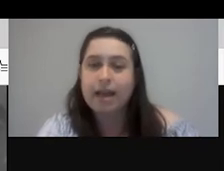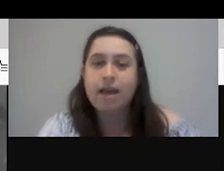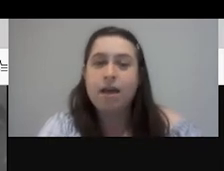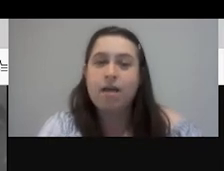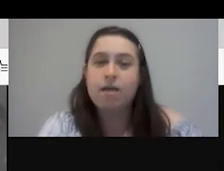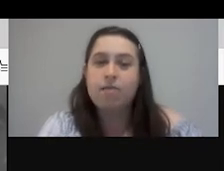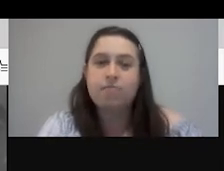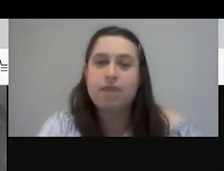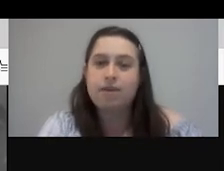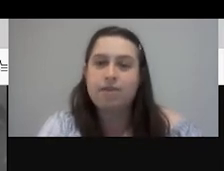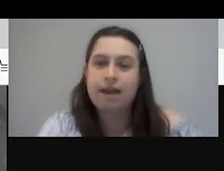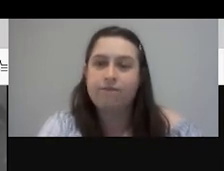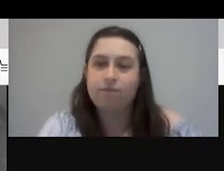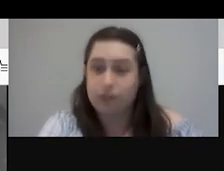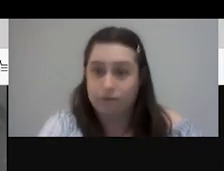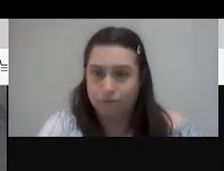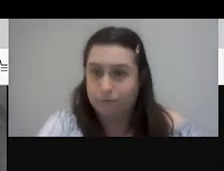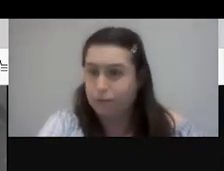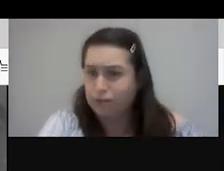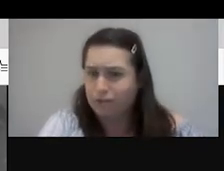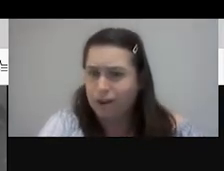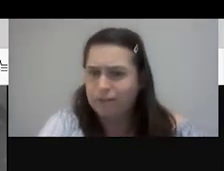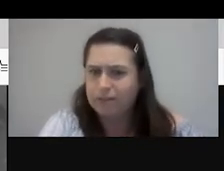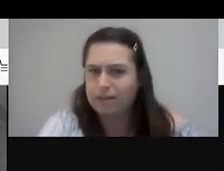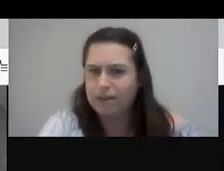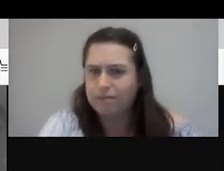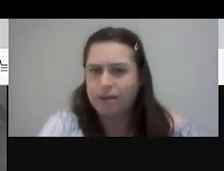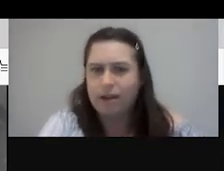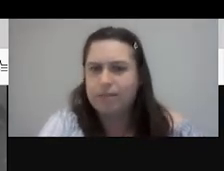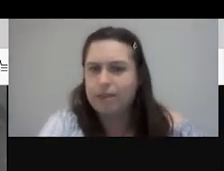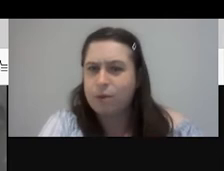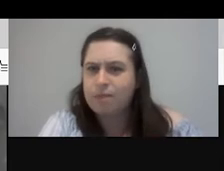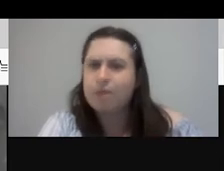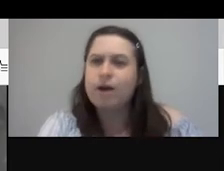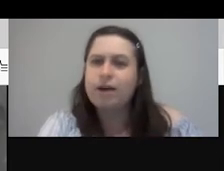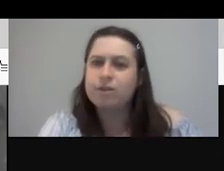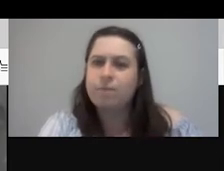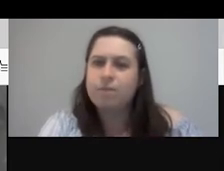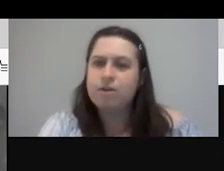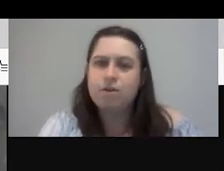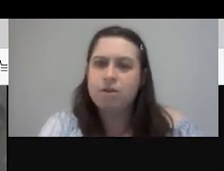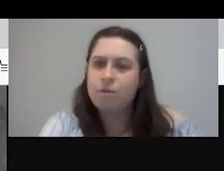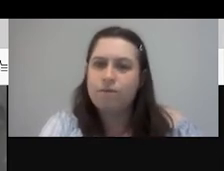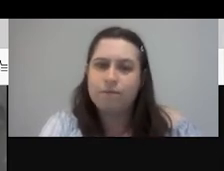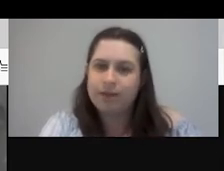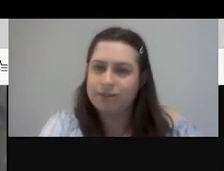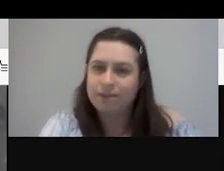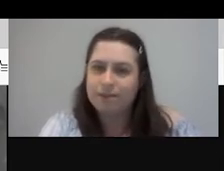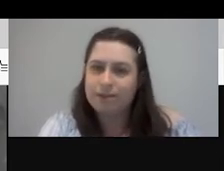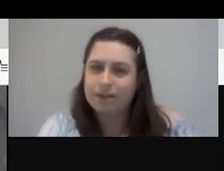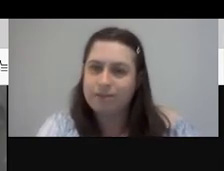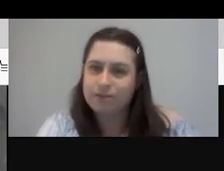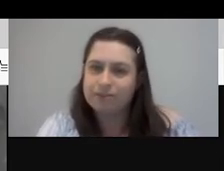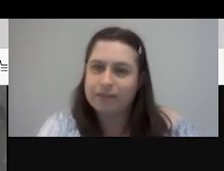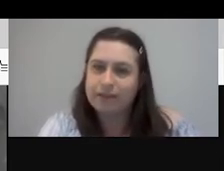lady, they have general photographs and the equipment they worked on, but no information